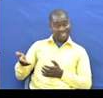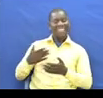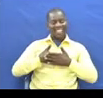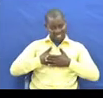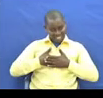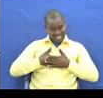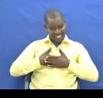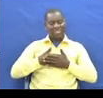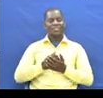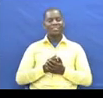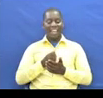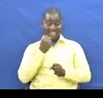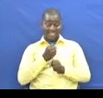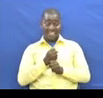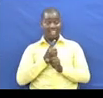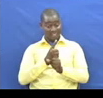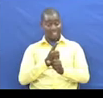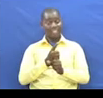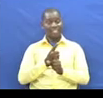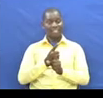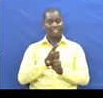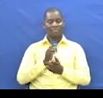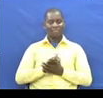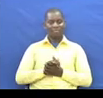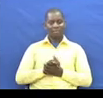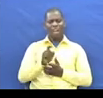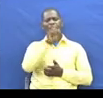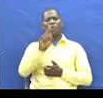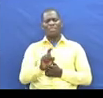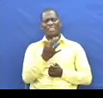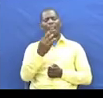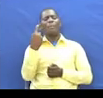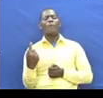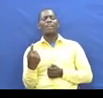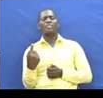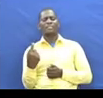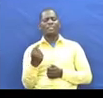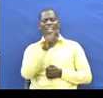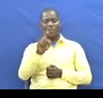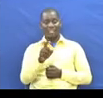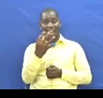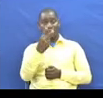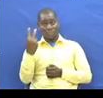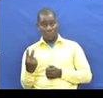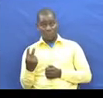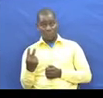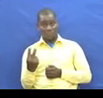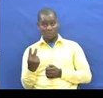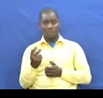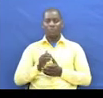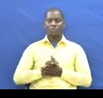Can I lab here? Thank you. I hope you have done this one here. That was question number 1. Question number 2.